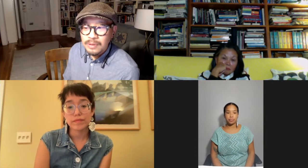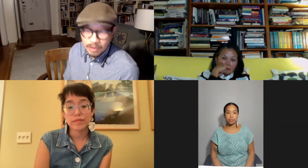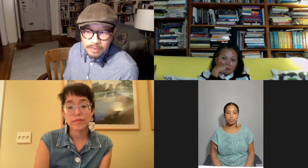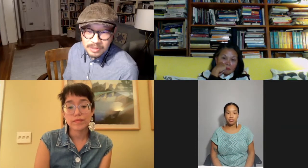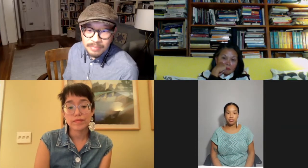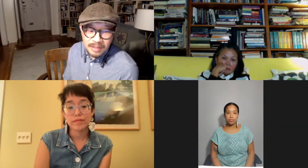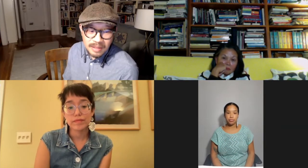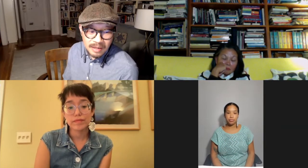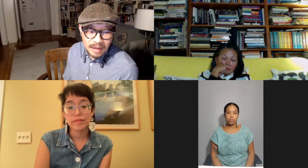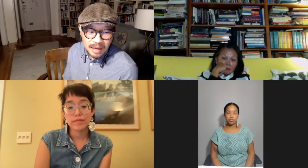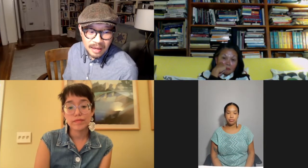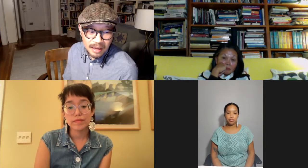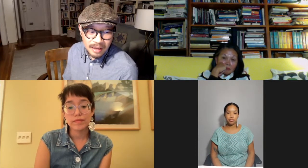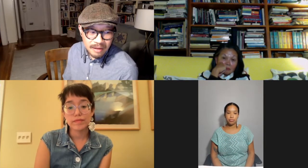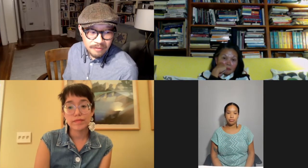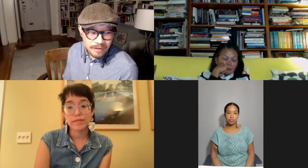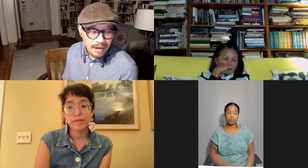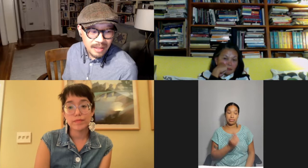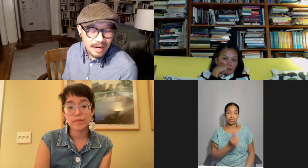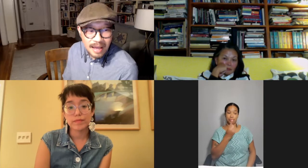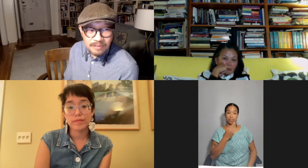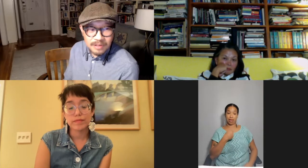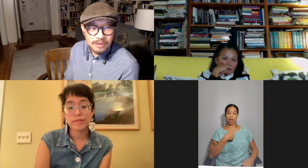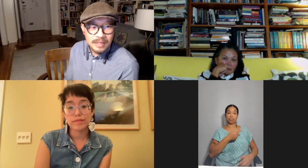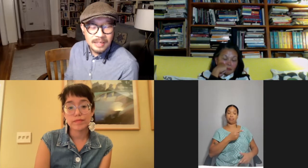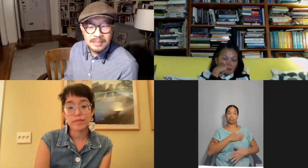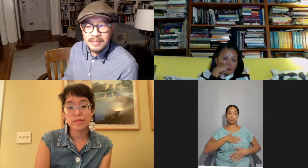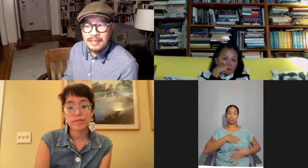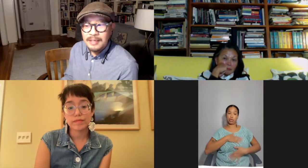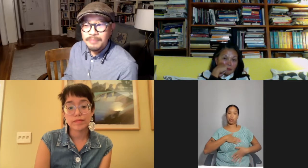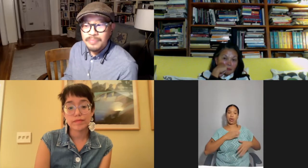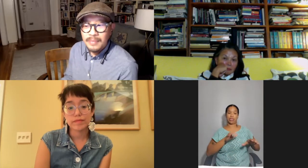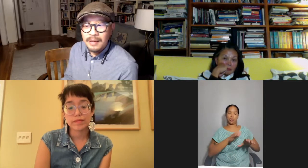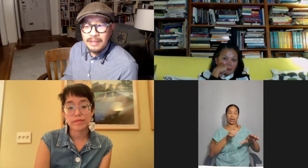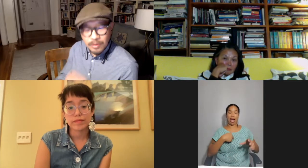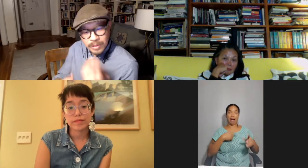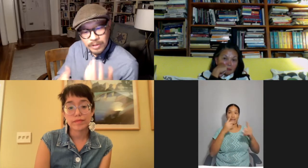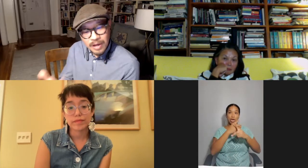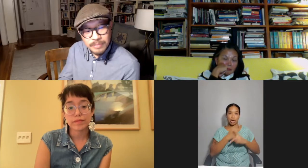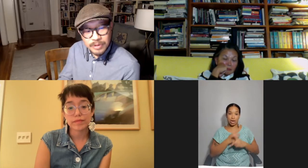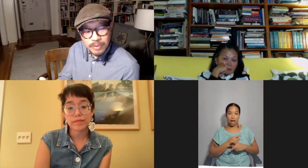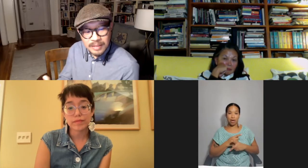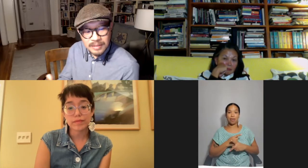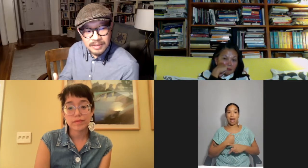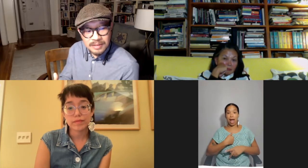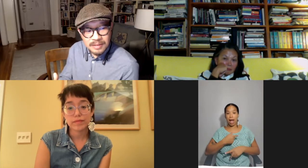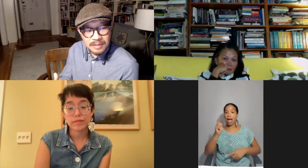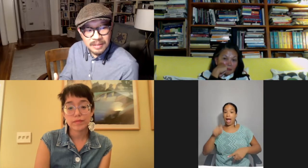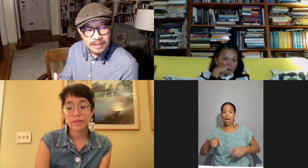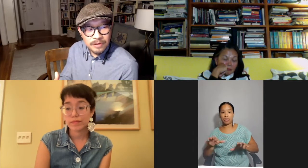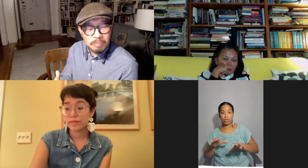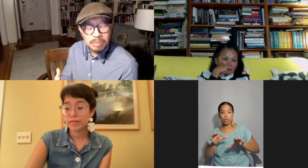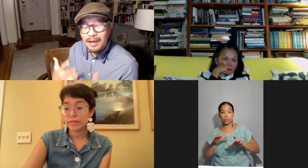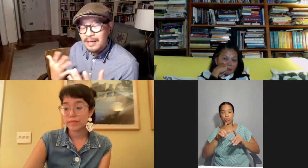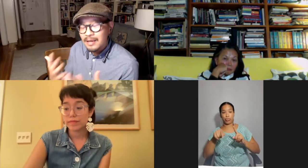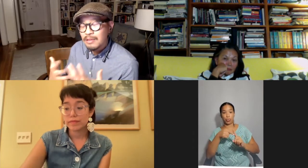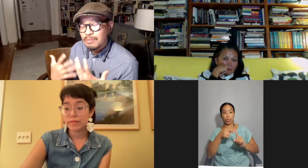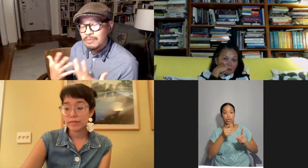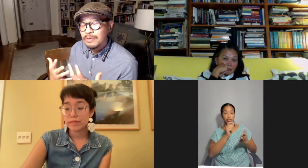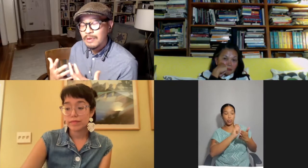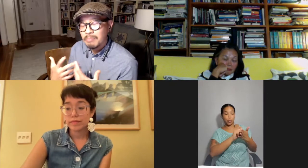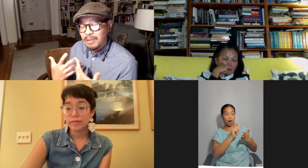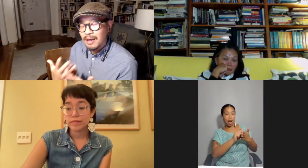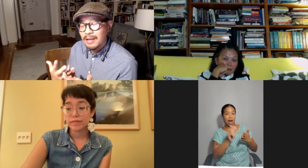enjoy doing, almost something that I have figured out that I have to do, is like when you come to write, if you're